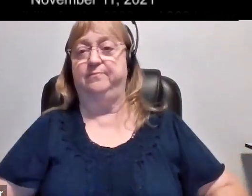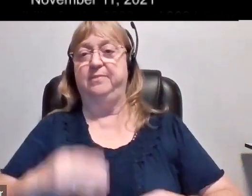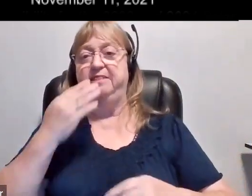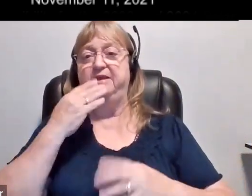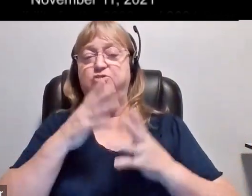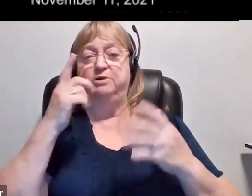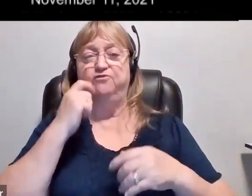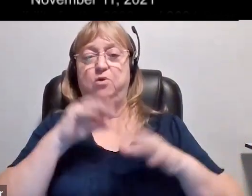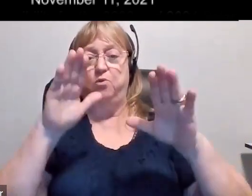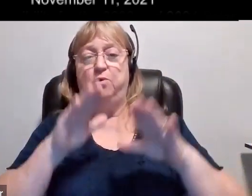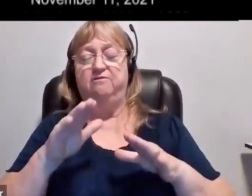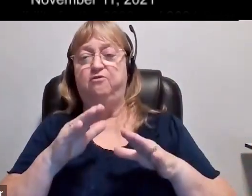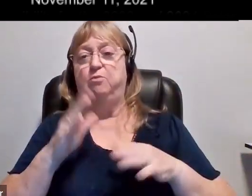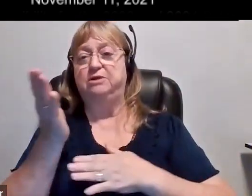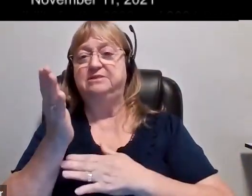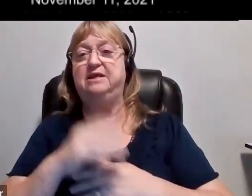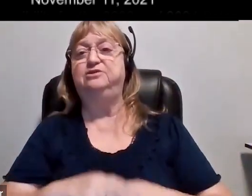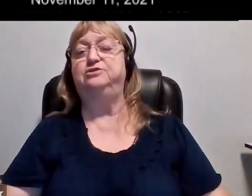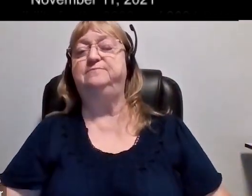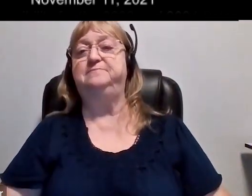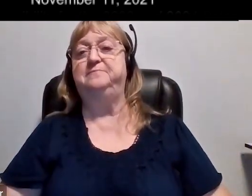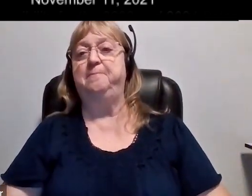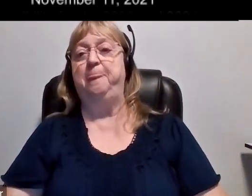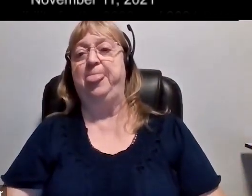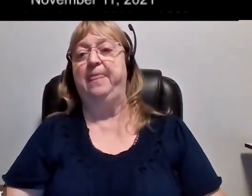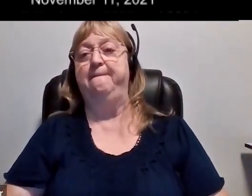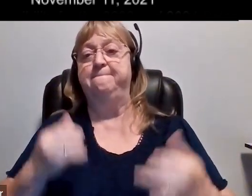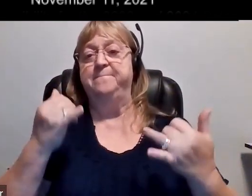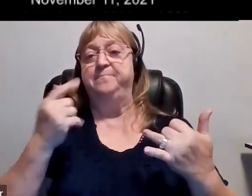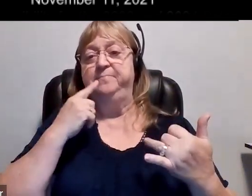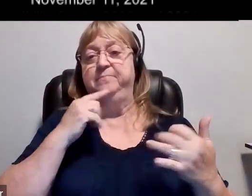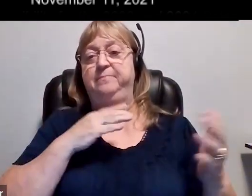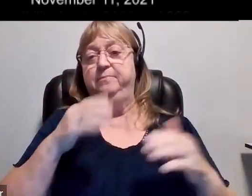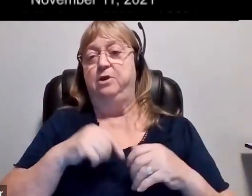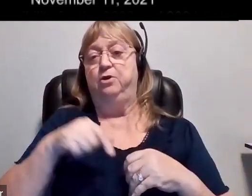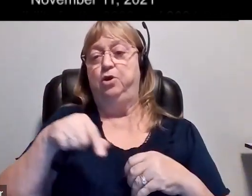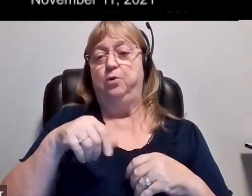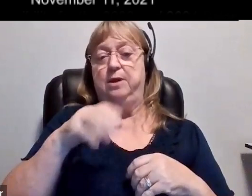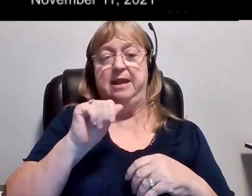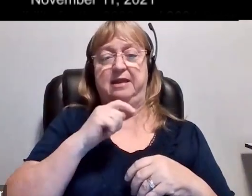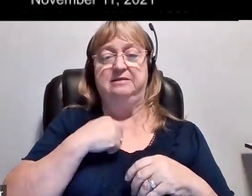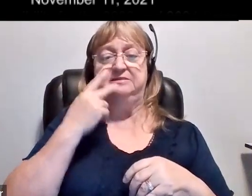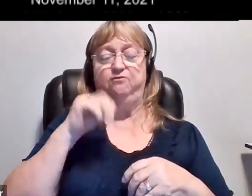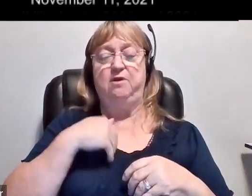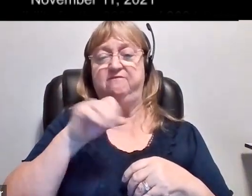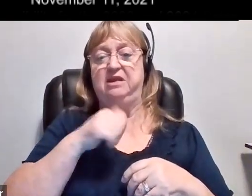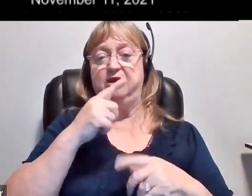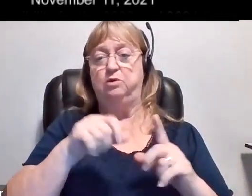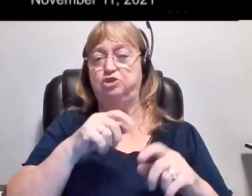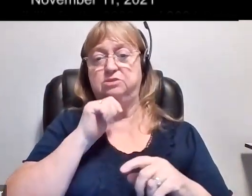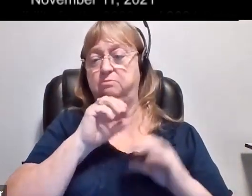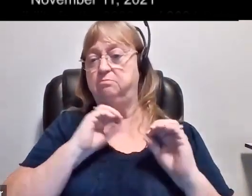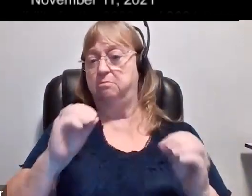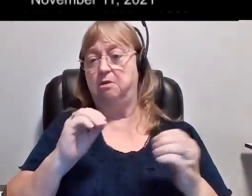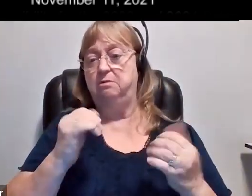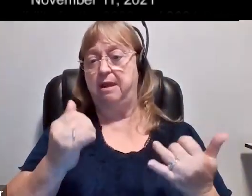Cheryl, for a wonderful presentation. Now I'm going to move to the Q&A to see if we have any questions, which doesn't look like we have right now, but